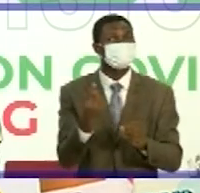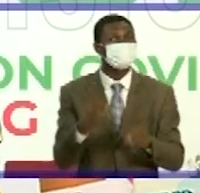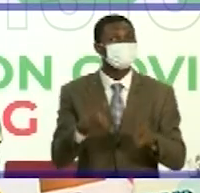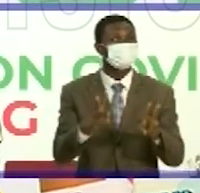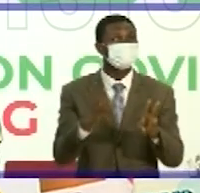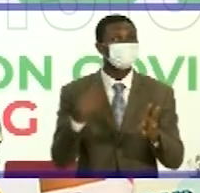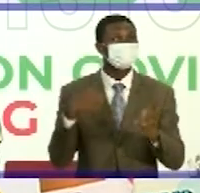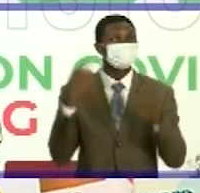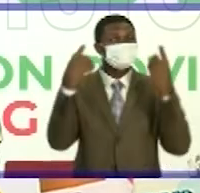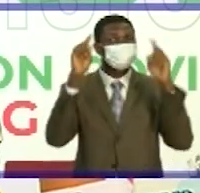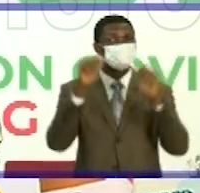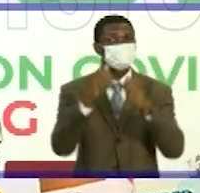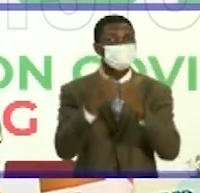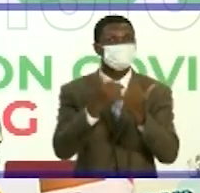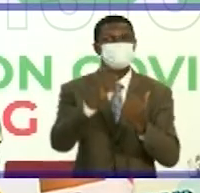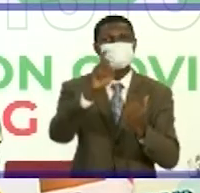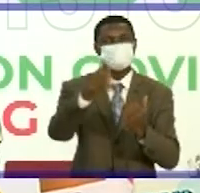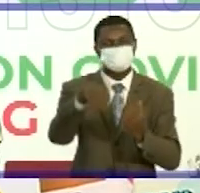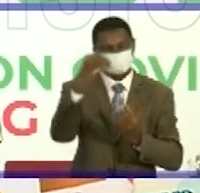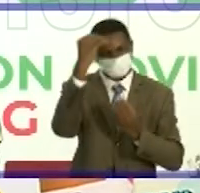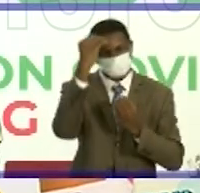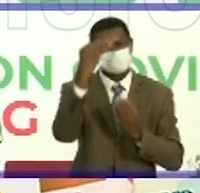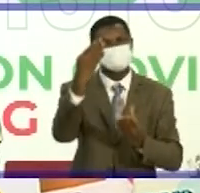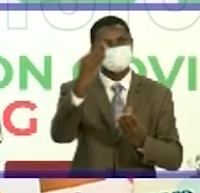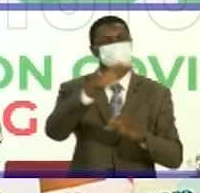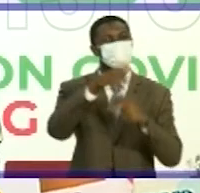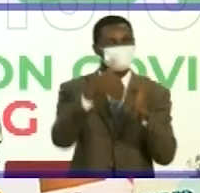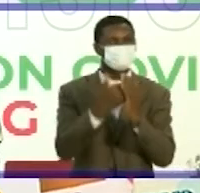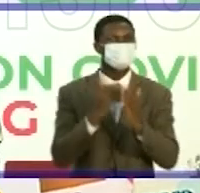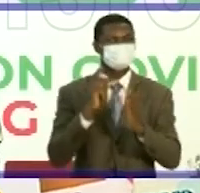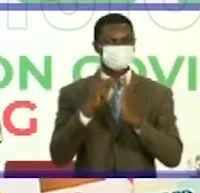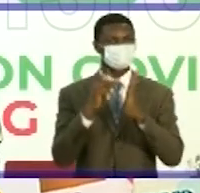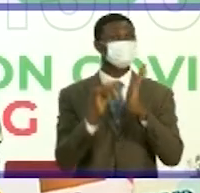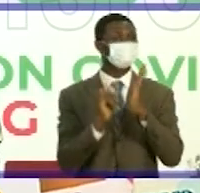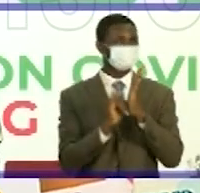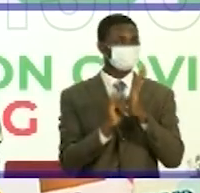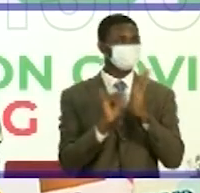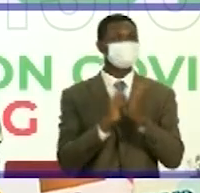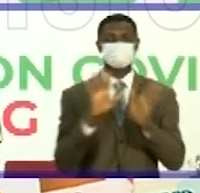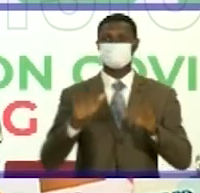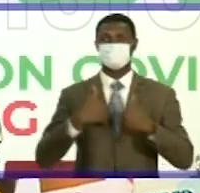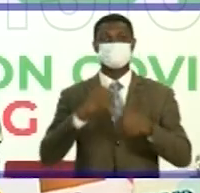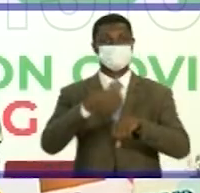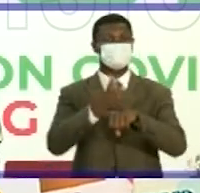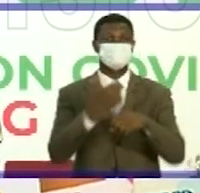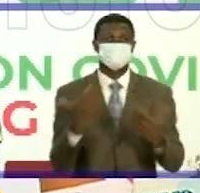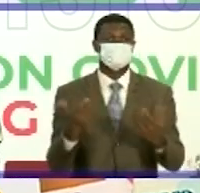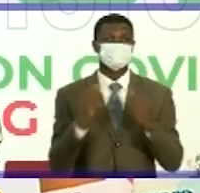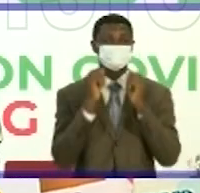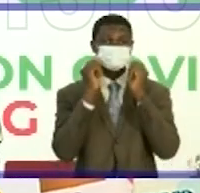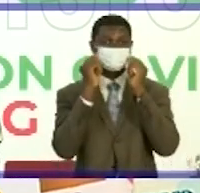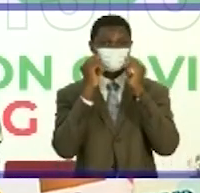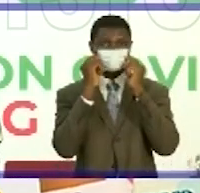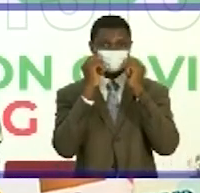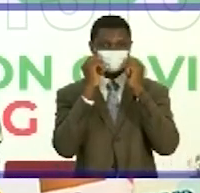place the implementation and the enforcement of the non-pharmaceutical measures. Actually, you asked what would happen after